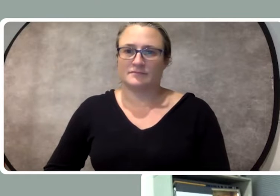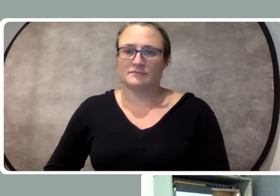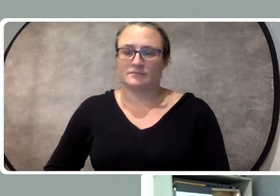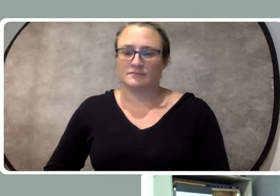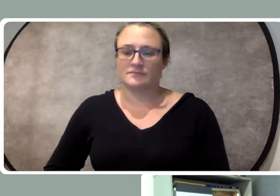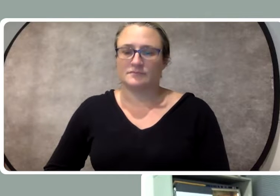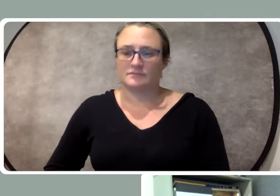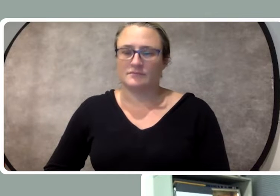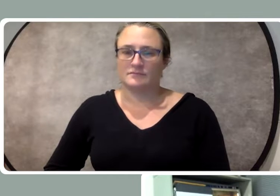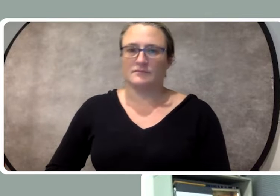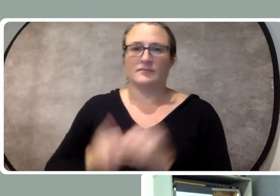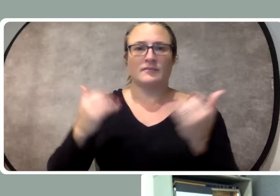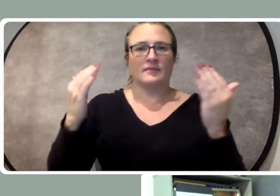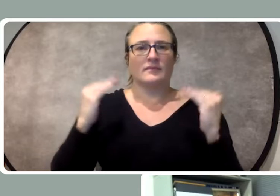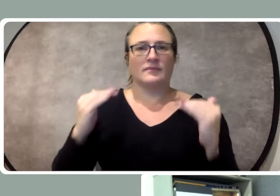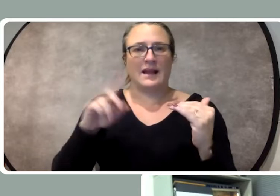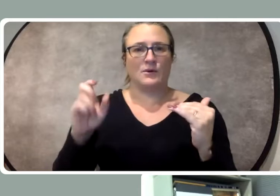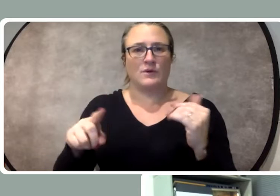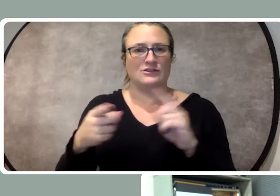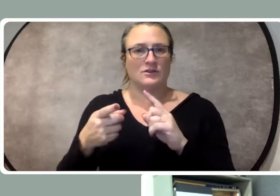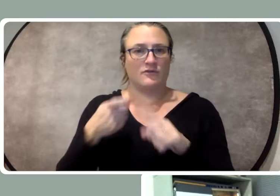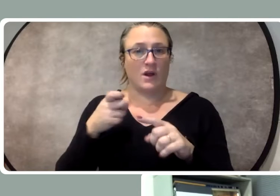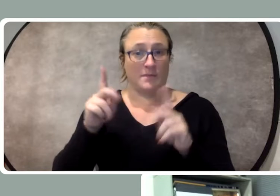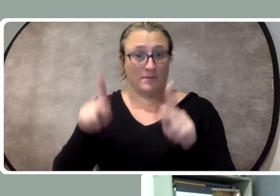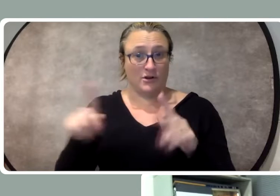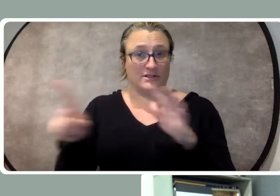So I have a question from an attendee